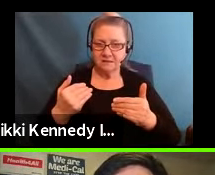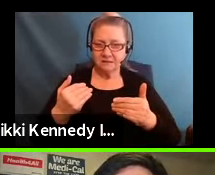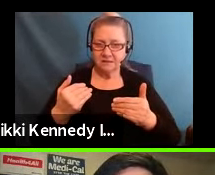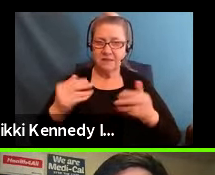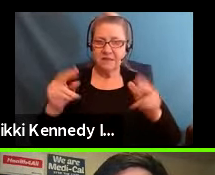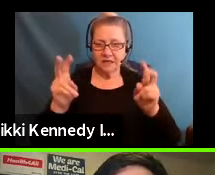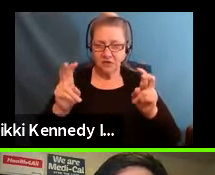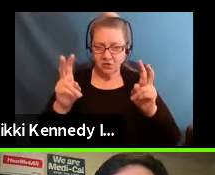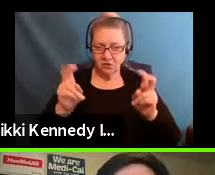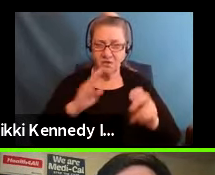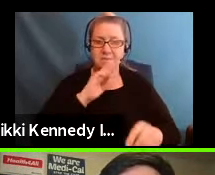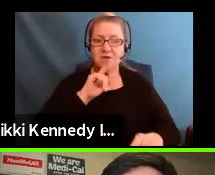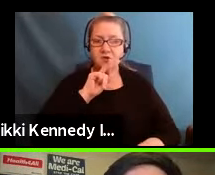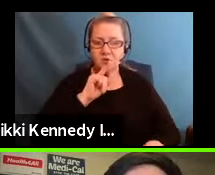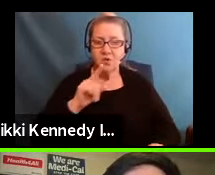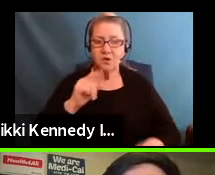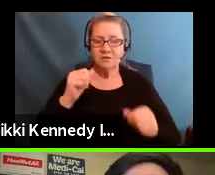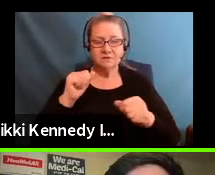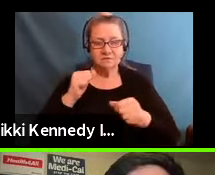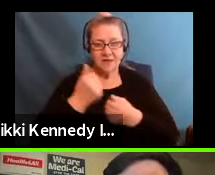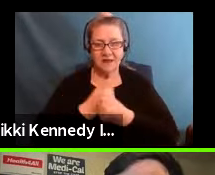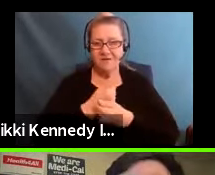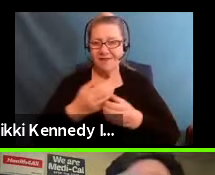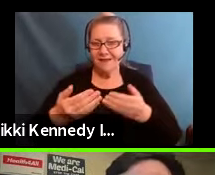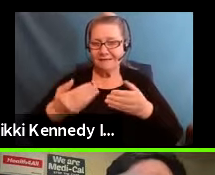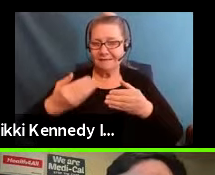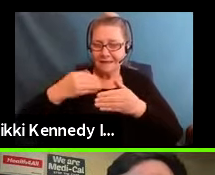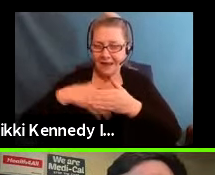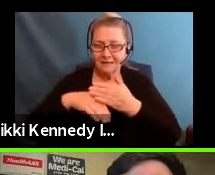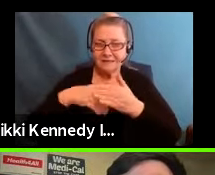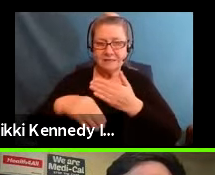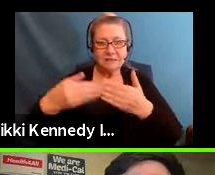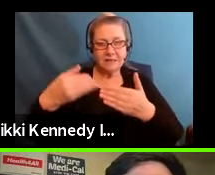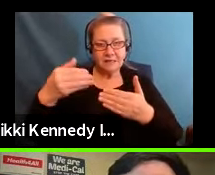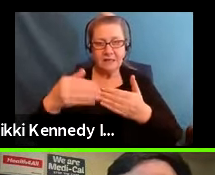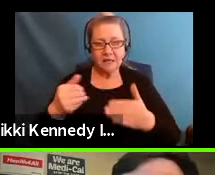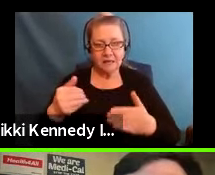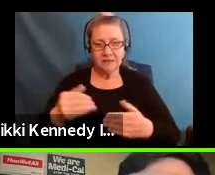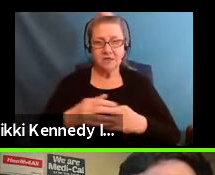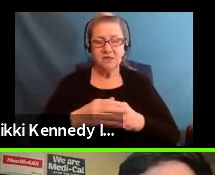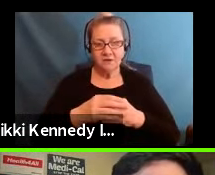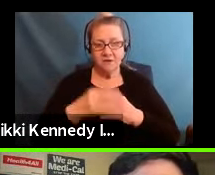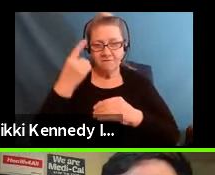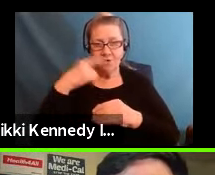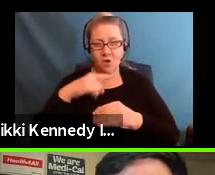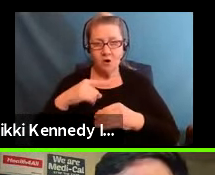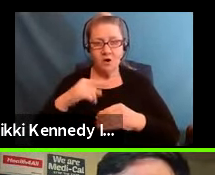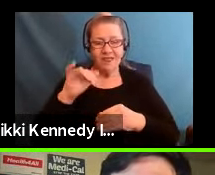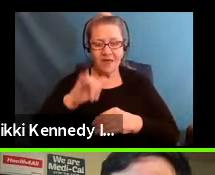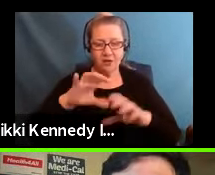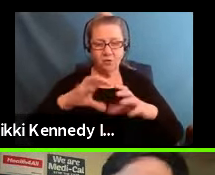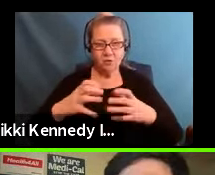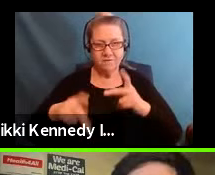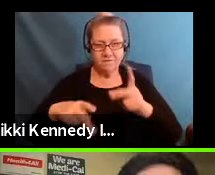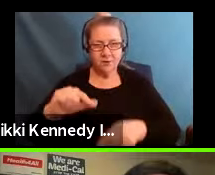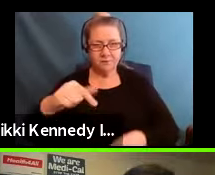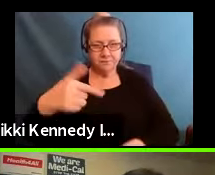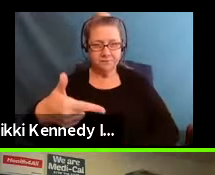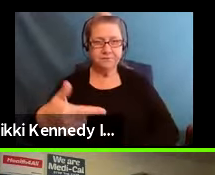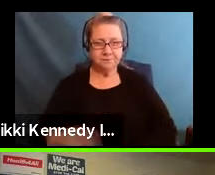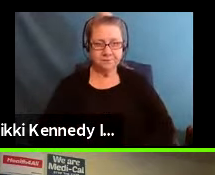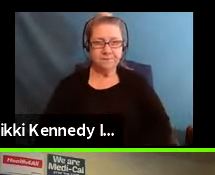making sure that we're taking care in a not only culturally but technologically competent way to the population that we want to get vaccinated. Thank